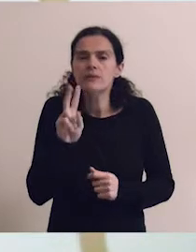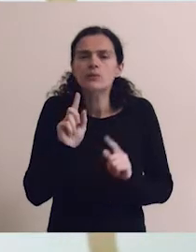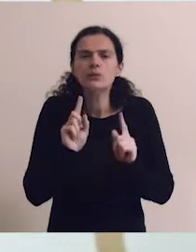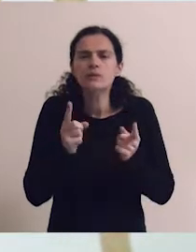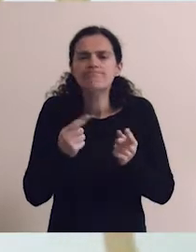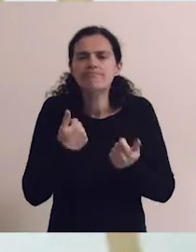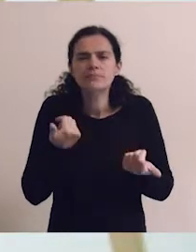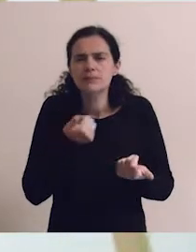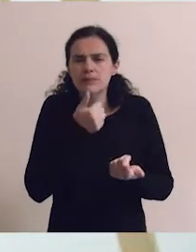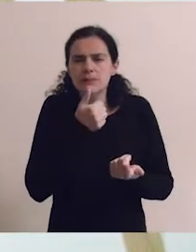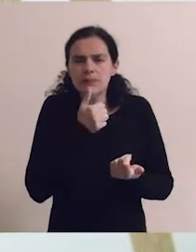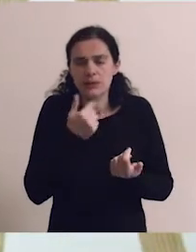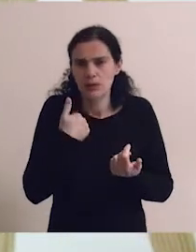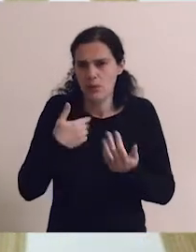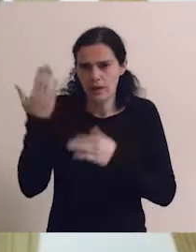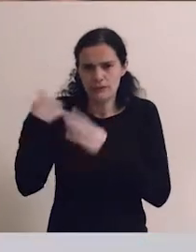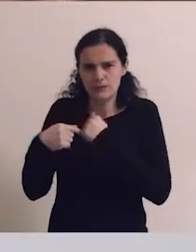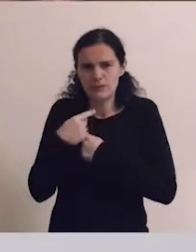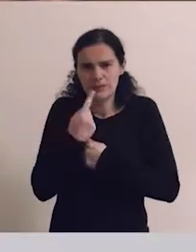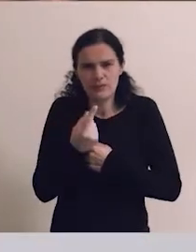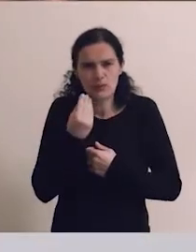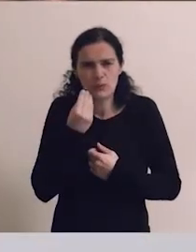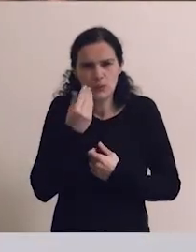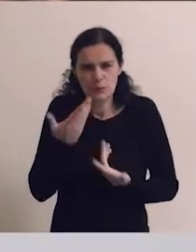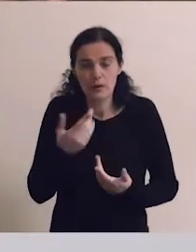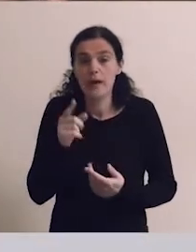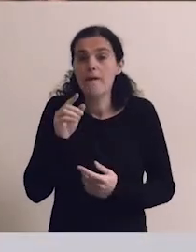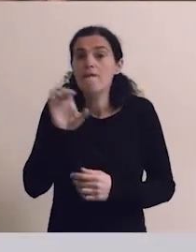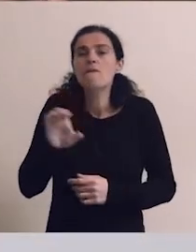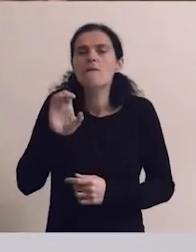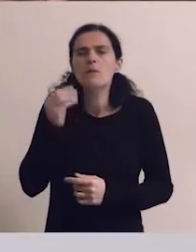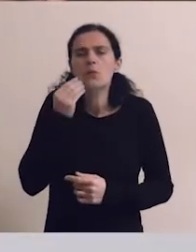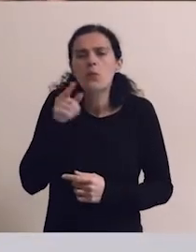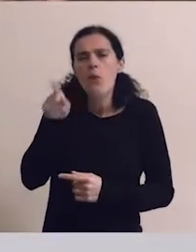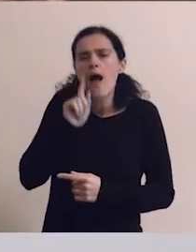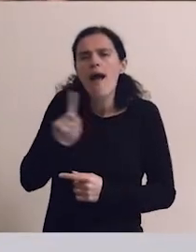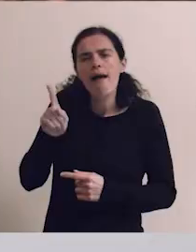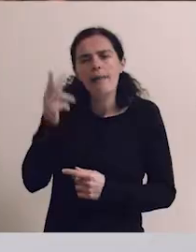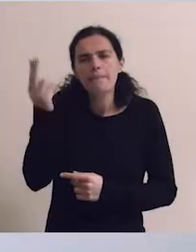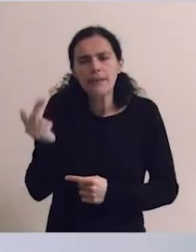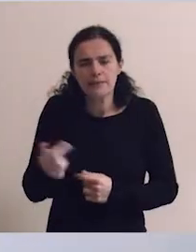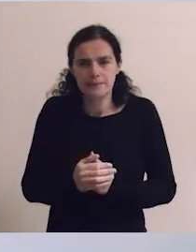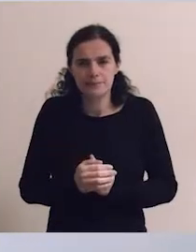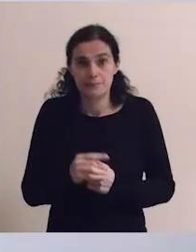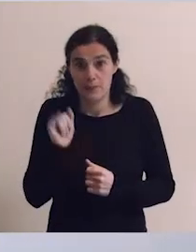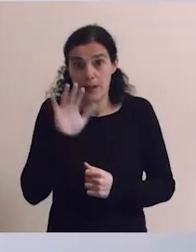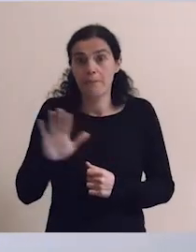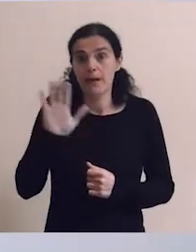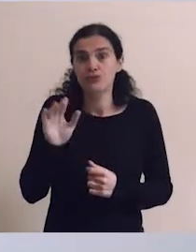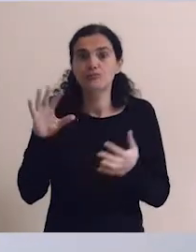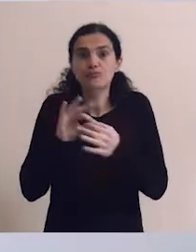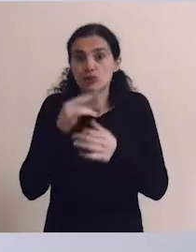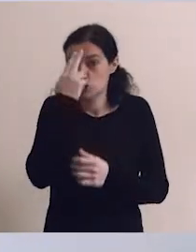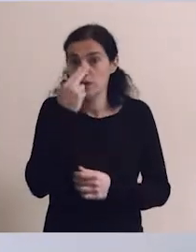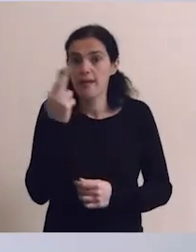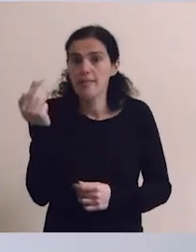see first the decision that I described before about the way she makes painting. A source, an image